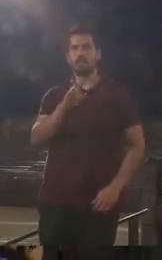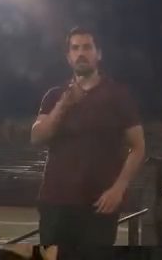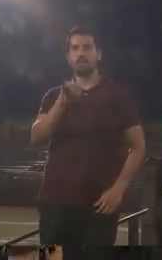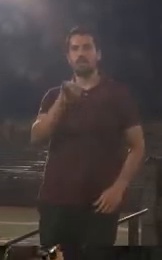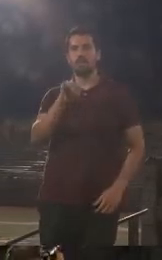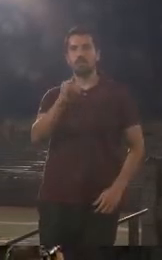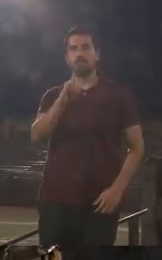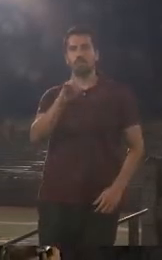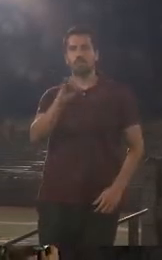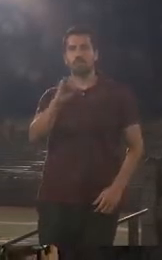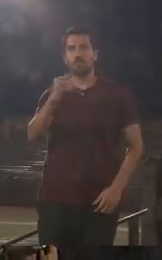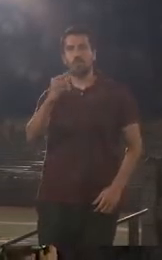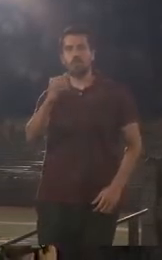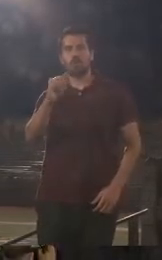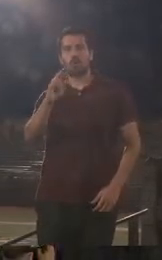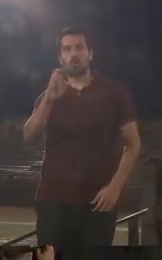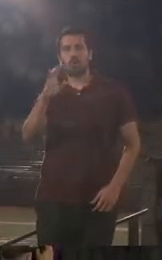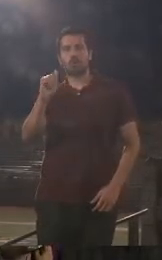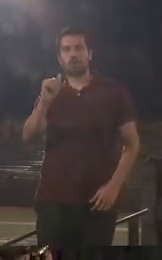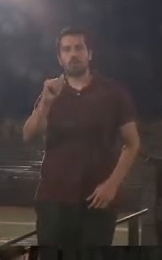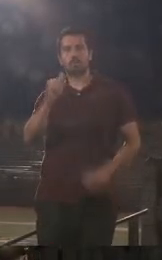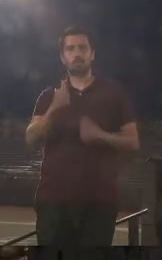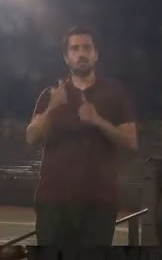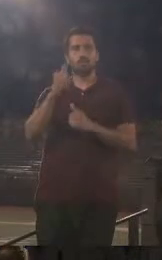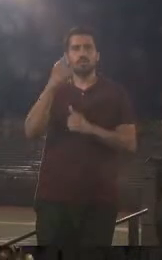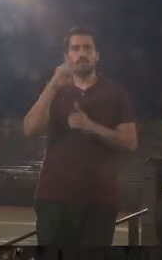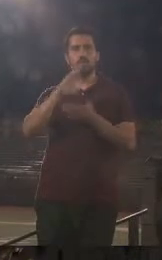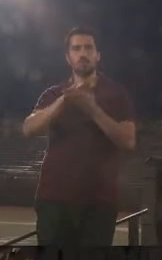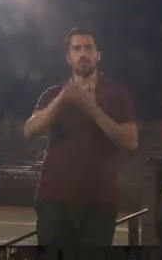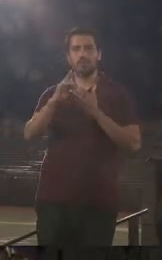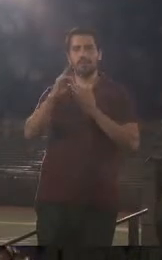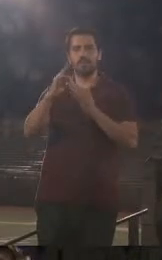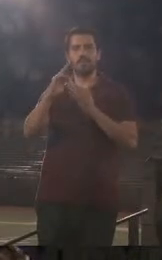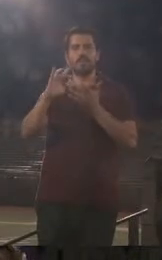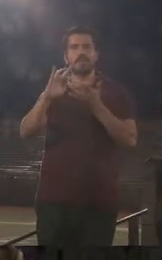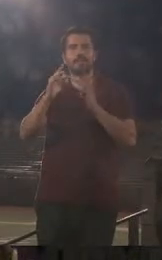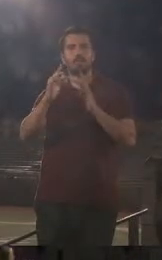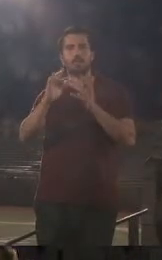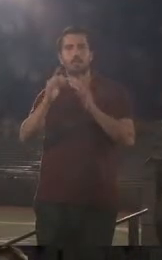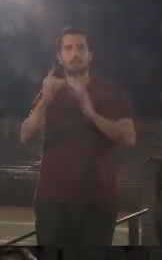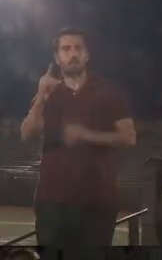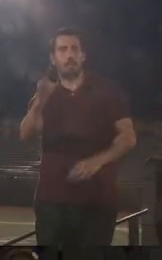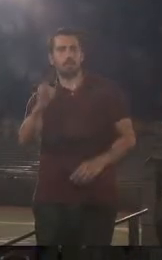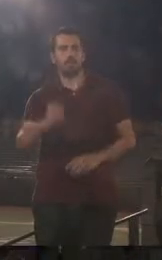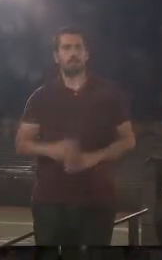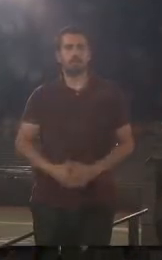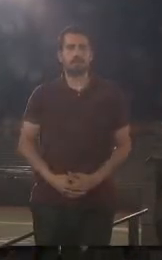Garcia, Assistant Superintendent for School Leadership, Network 1.